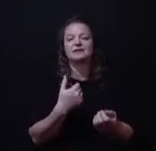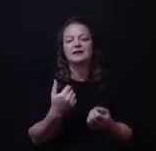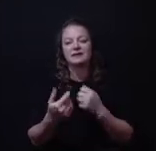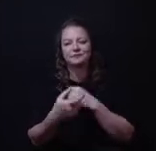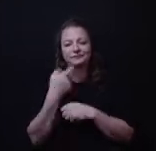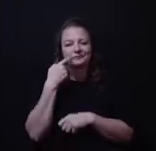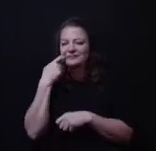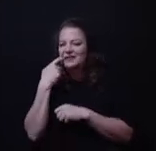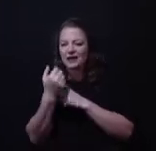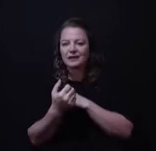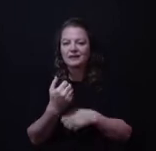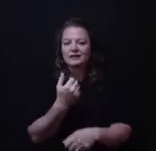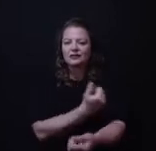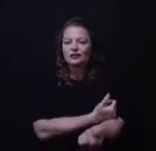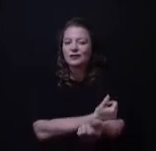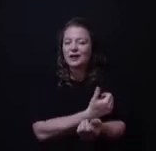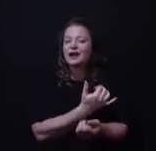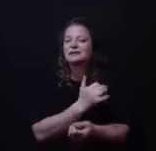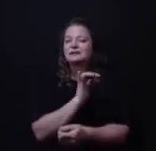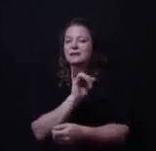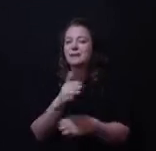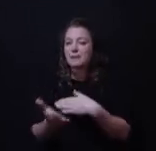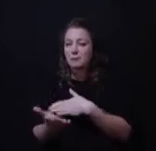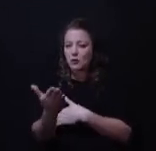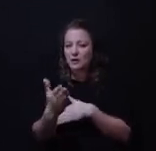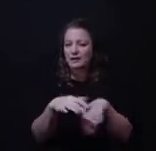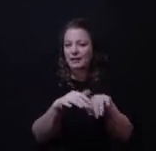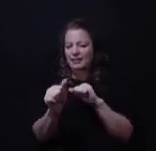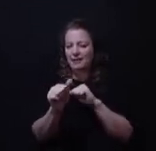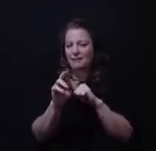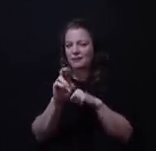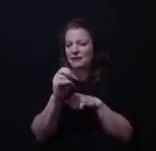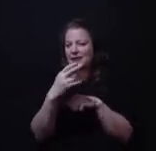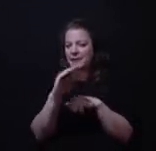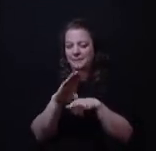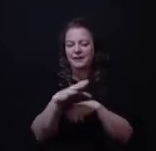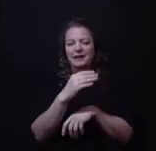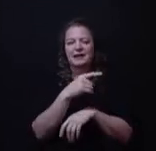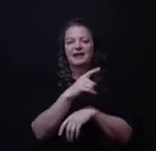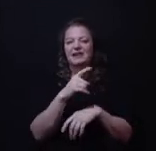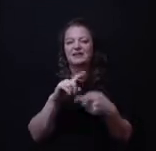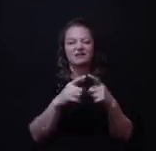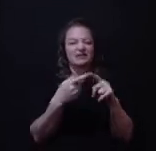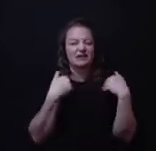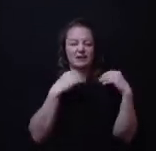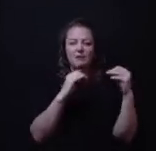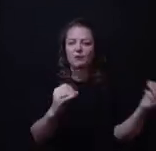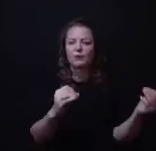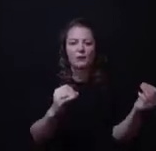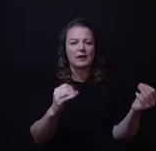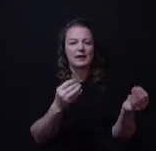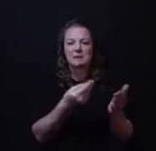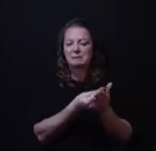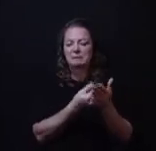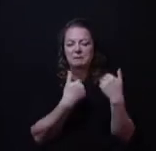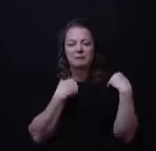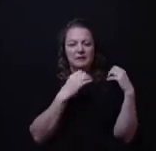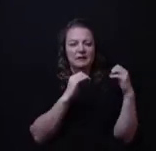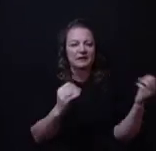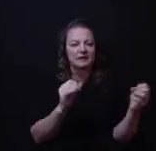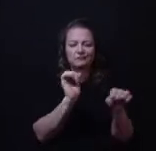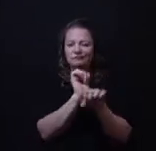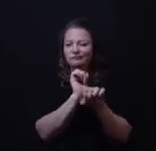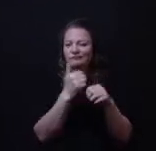facility that morning. He was friendless, homeless, penniless, jobless.